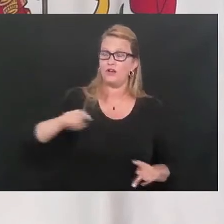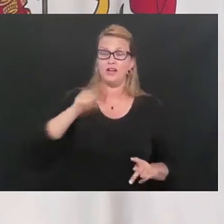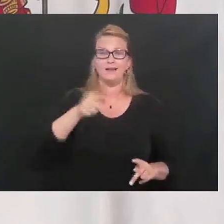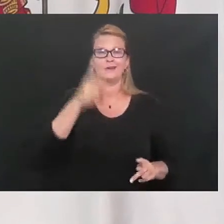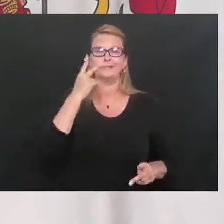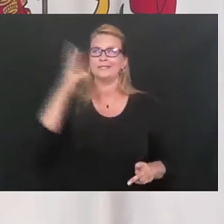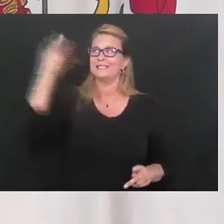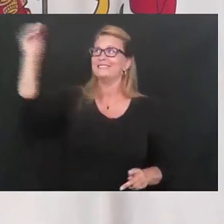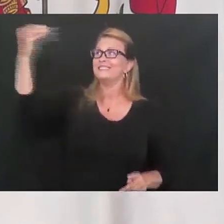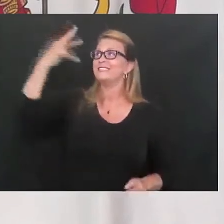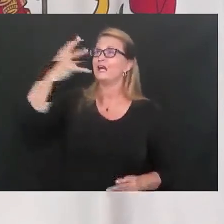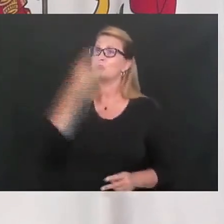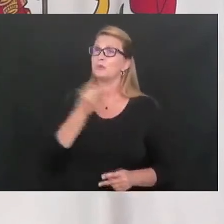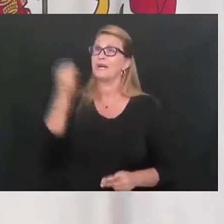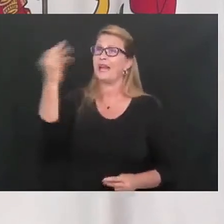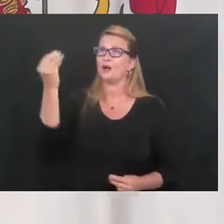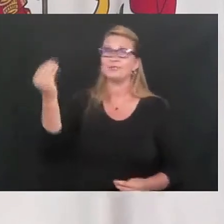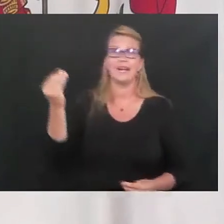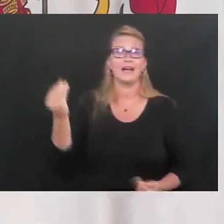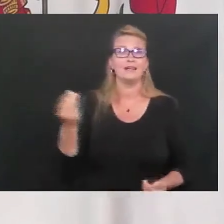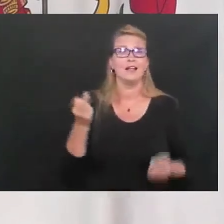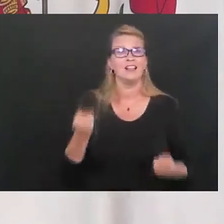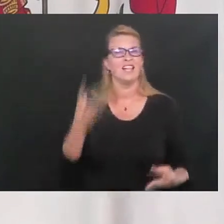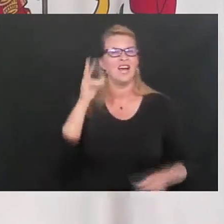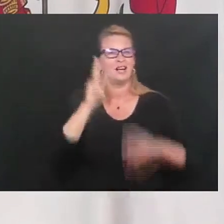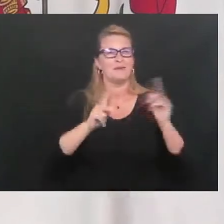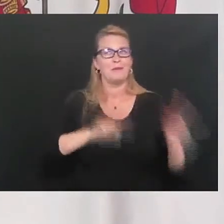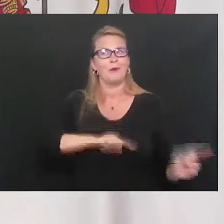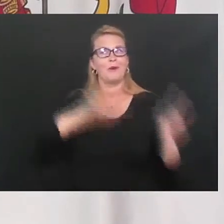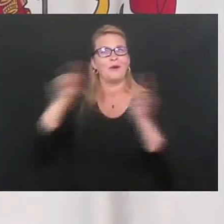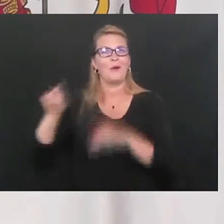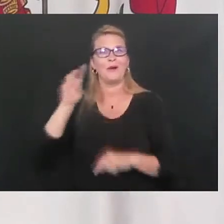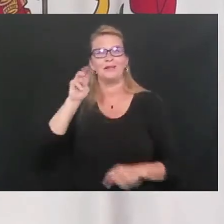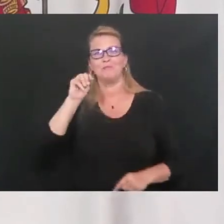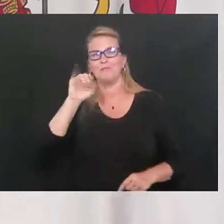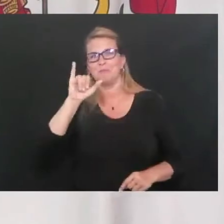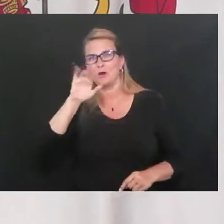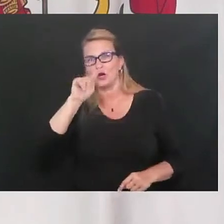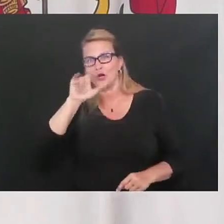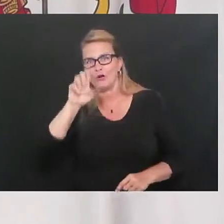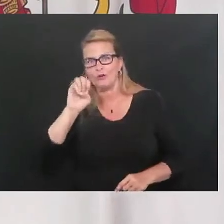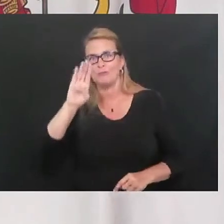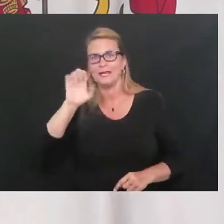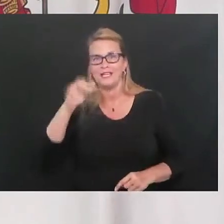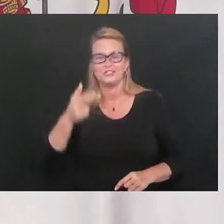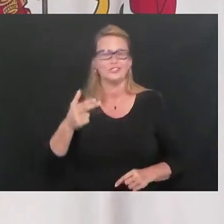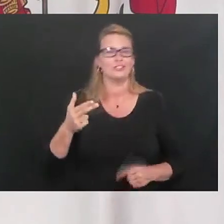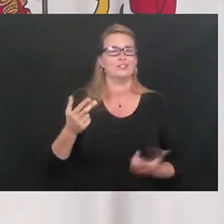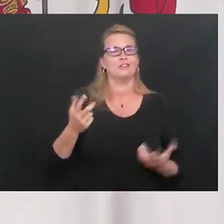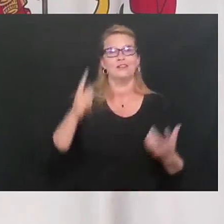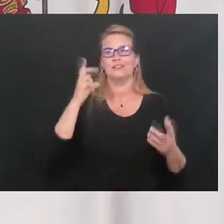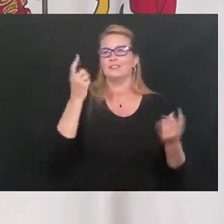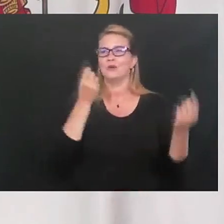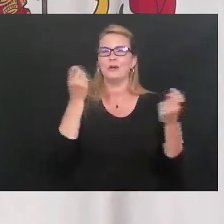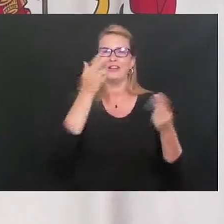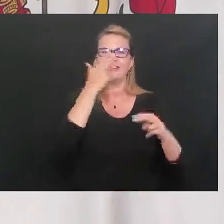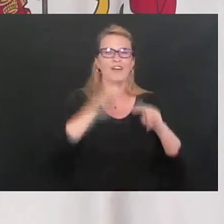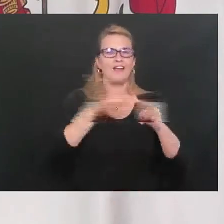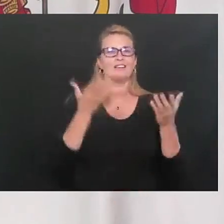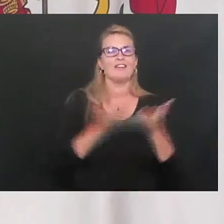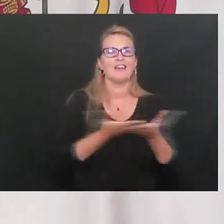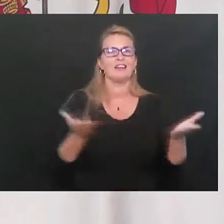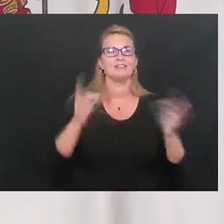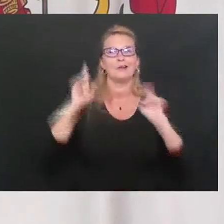that, you know, that there's a lot of you that are heading to Myrtle Beach, and a lot of you that are doing a lot of fun stuff, whether it be picnics or going